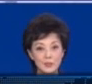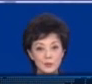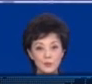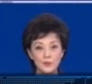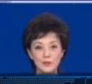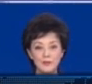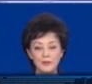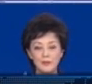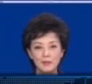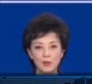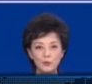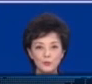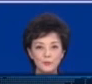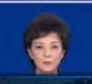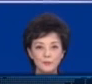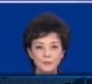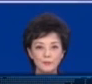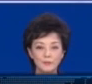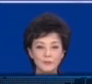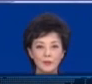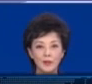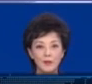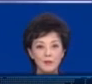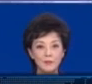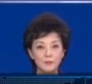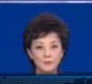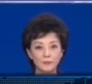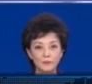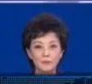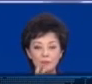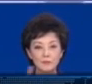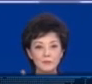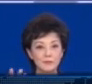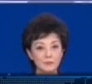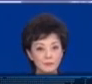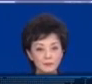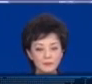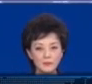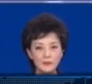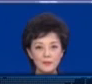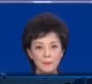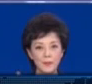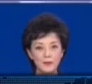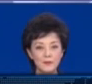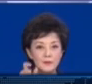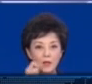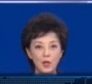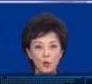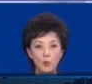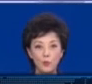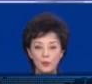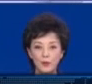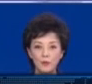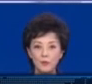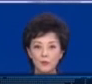per instruction of the Central Steering Group, Vice Premier lead the Central